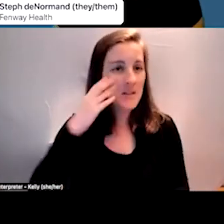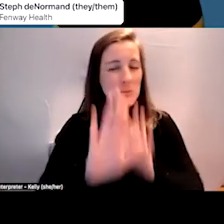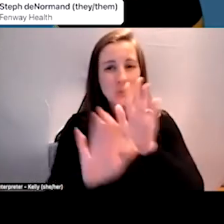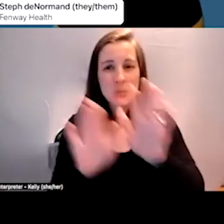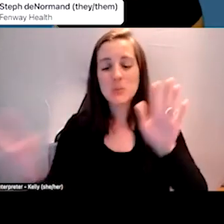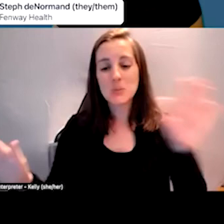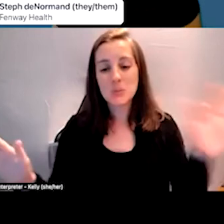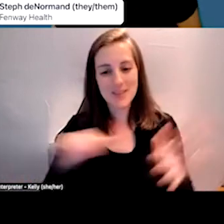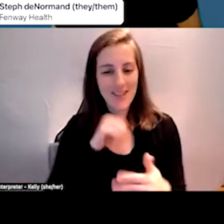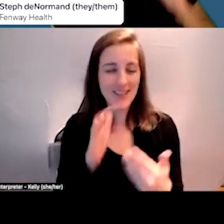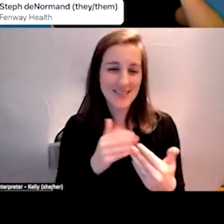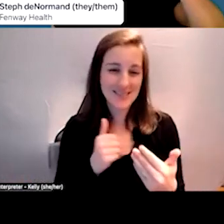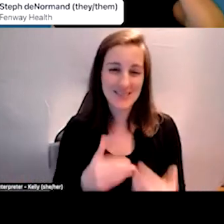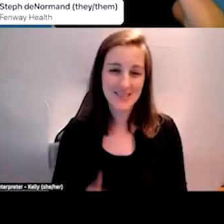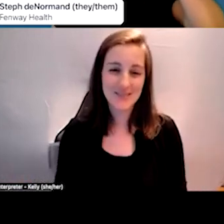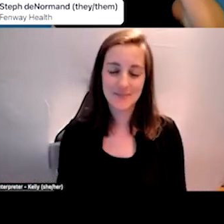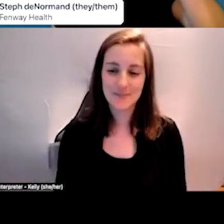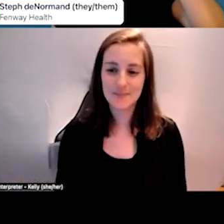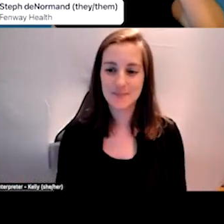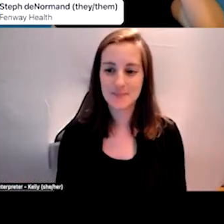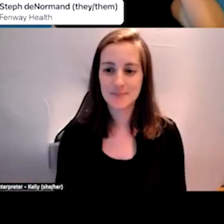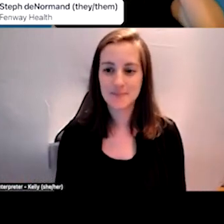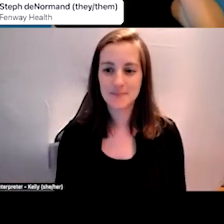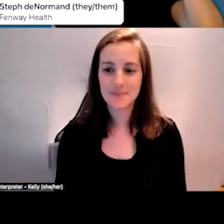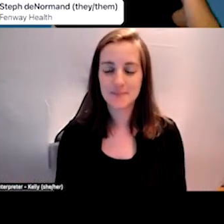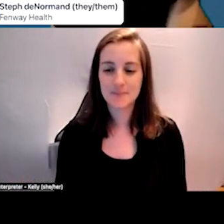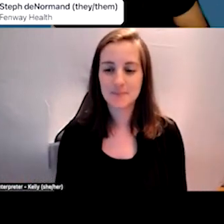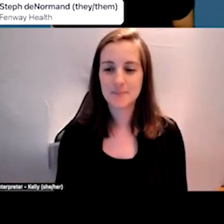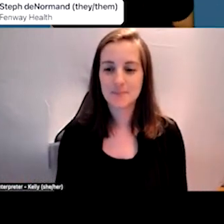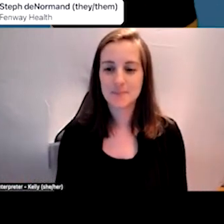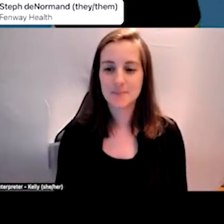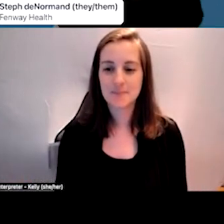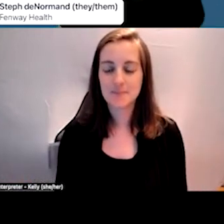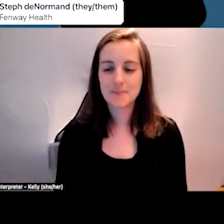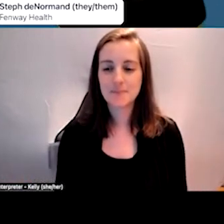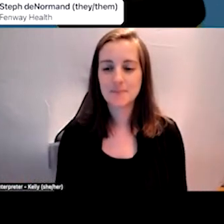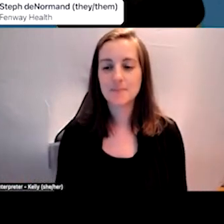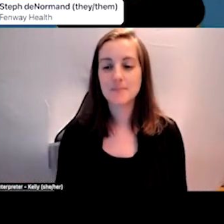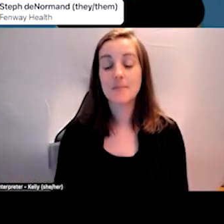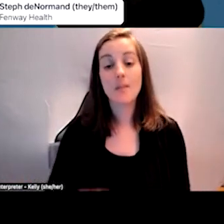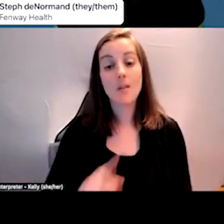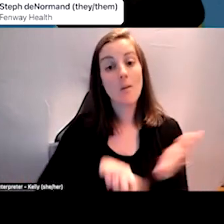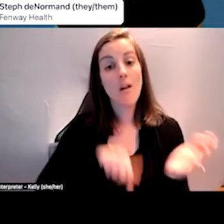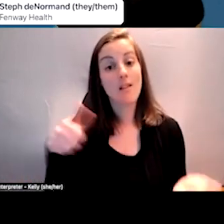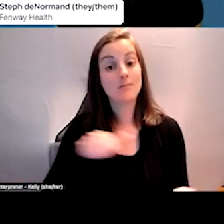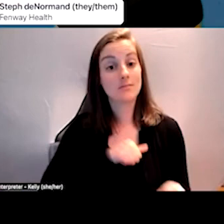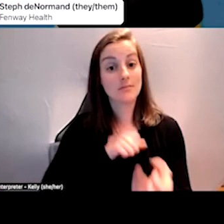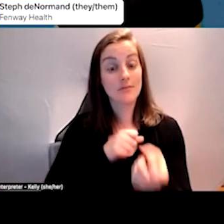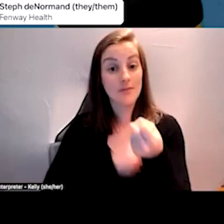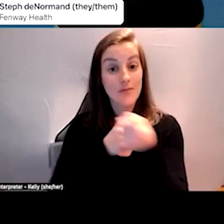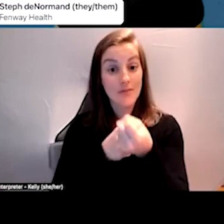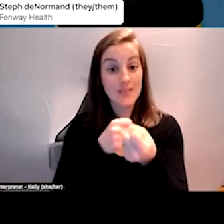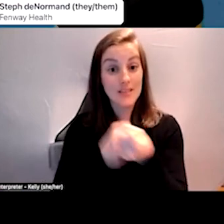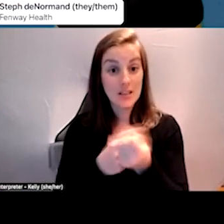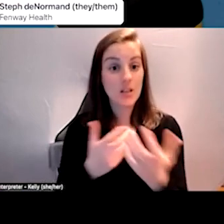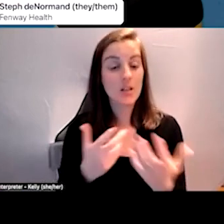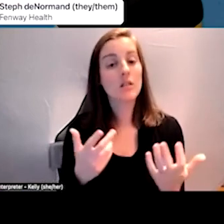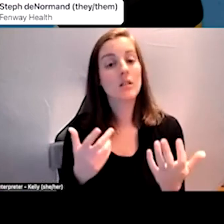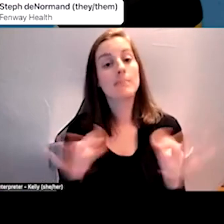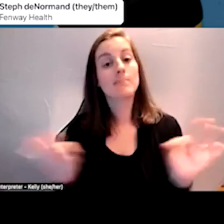And then one other piece of self-advocacy that I mentioned earlier also is requesting a second